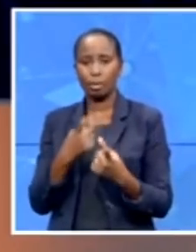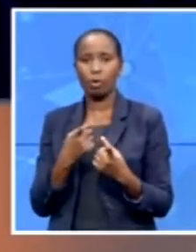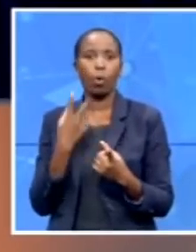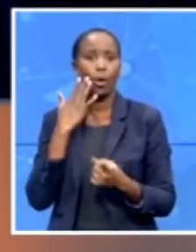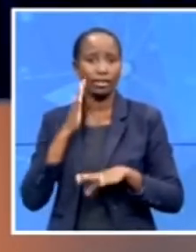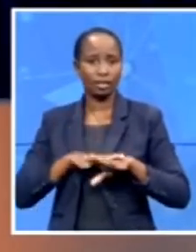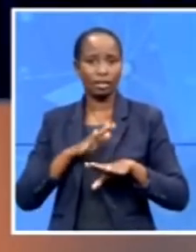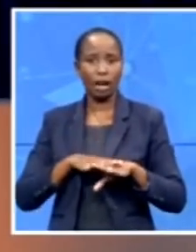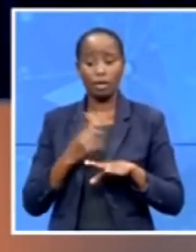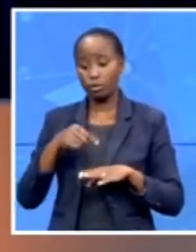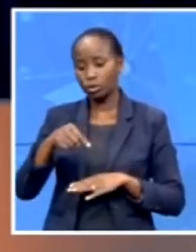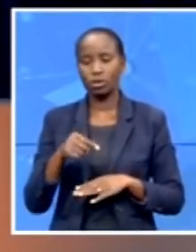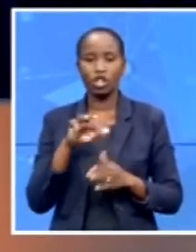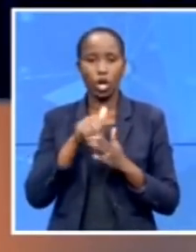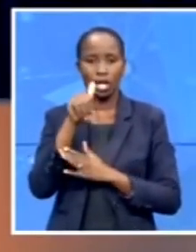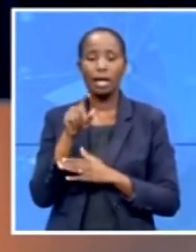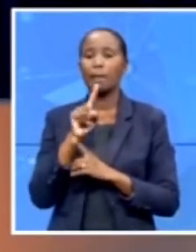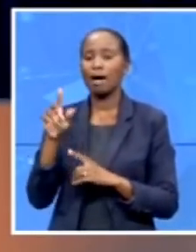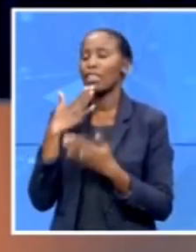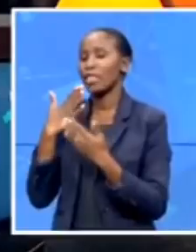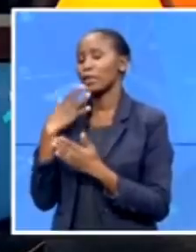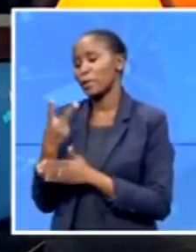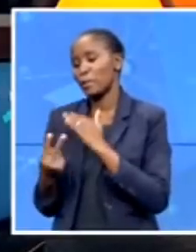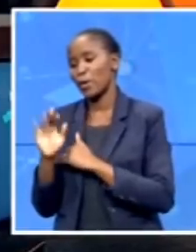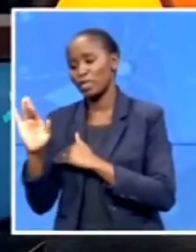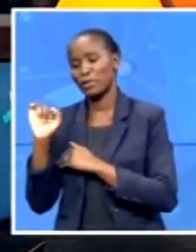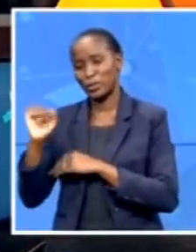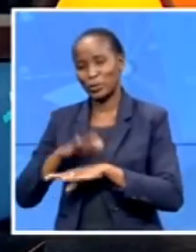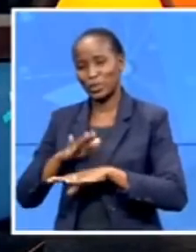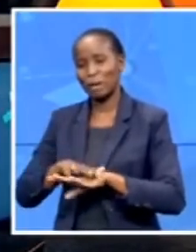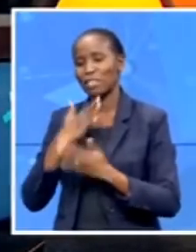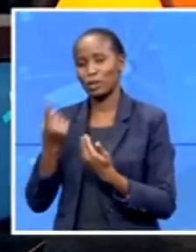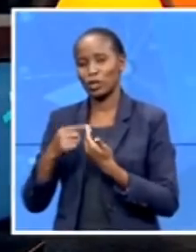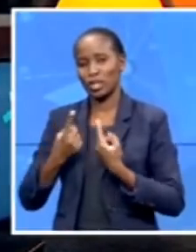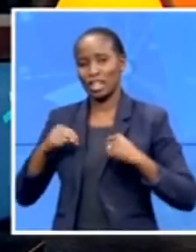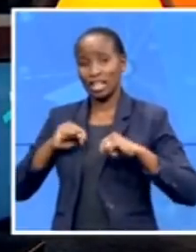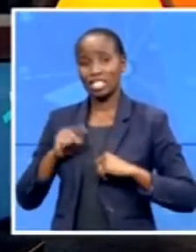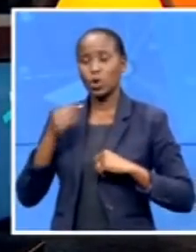both for your time. Thank you so much for joining us. That's Professor Susan Booysen and Executive